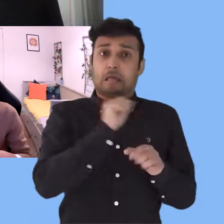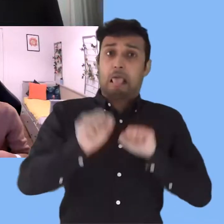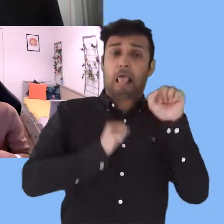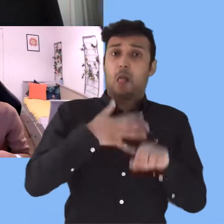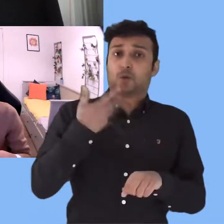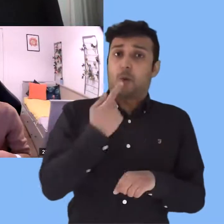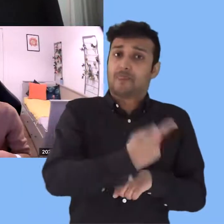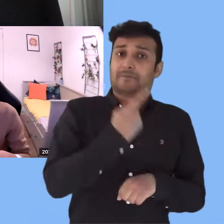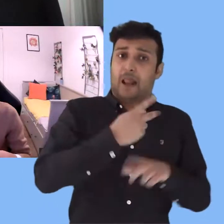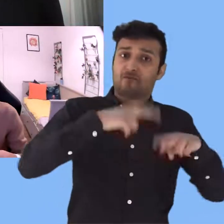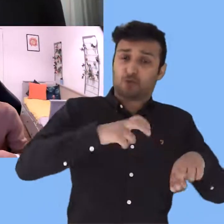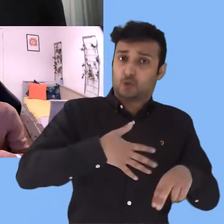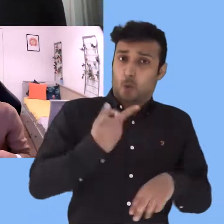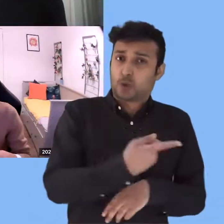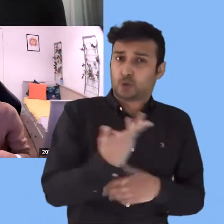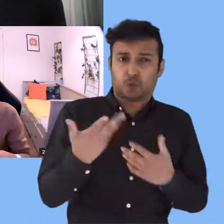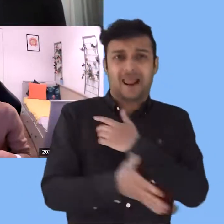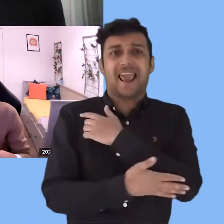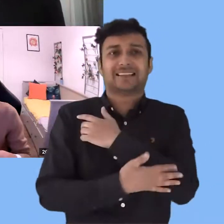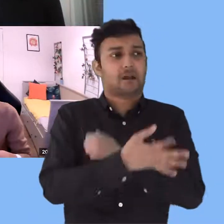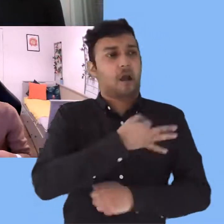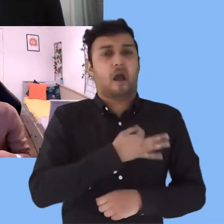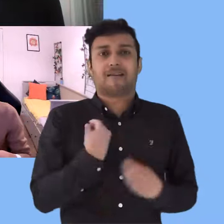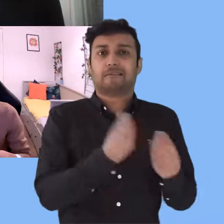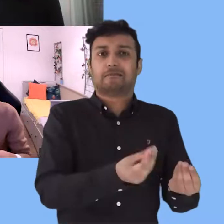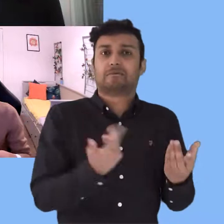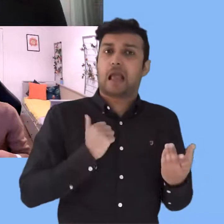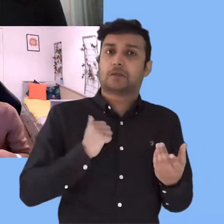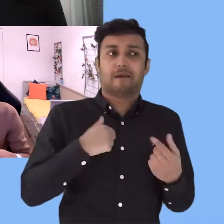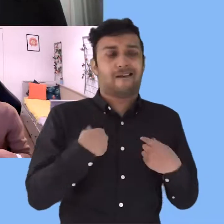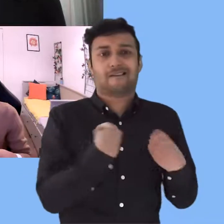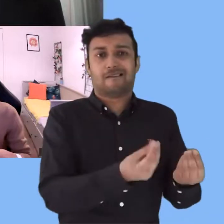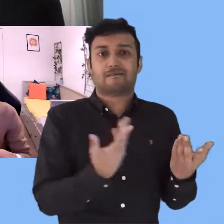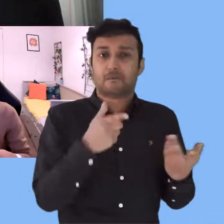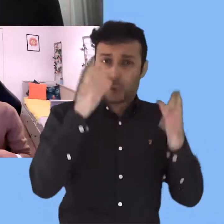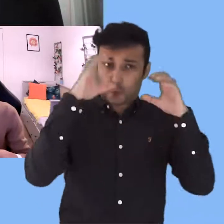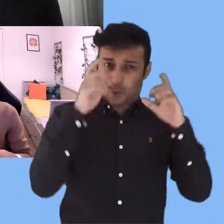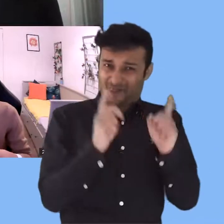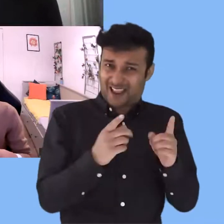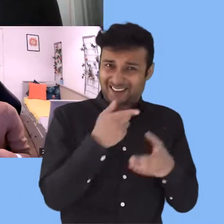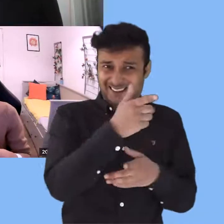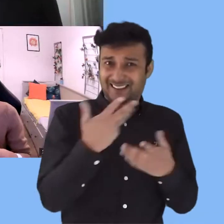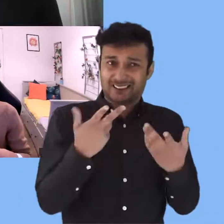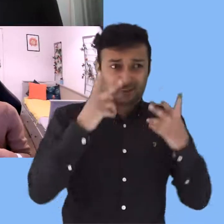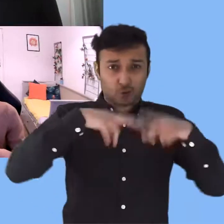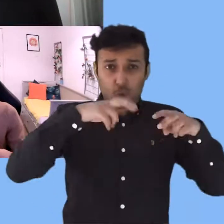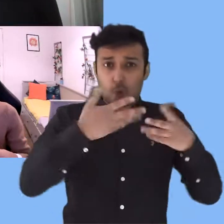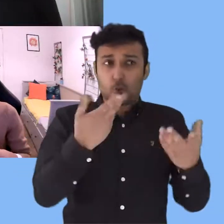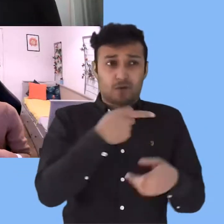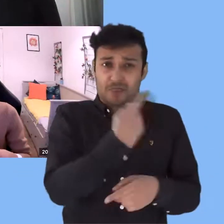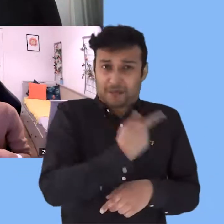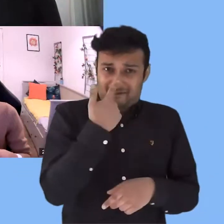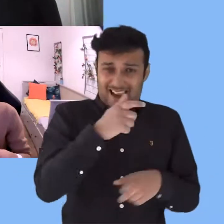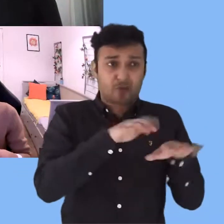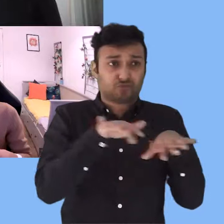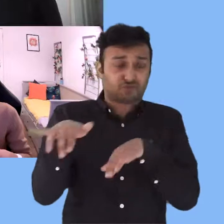what that is. It's a search engine. So when we're thinking about questions which are really basic about where do we get these books from, I appreciate that you put